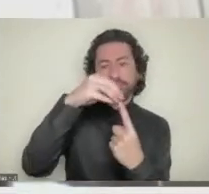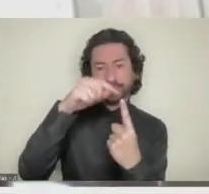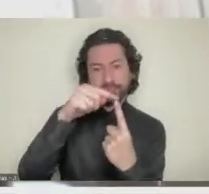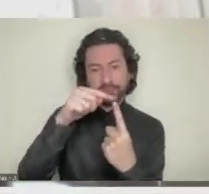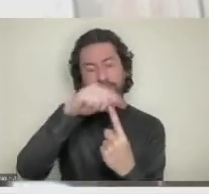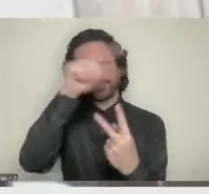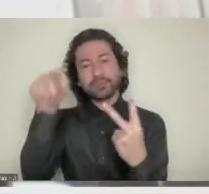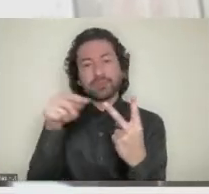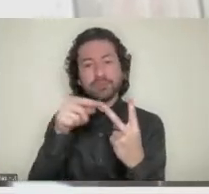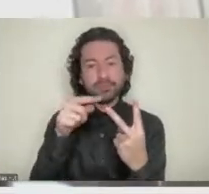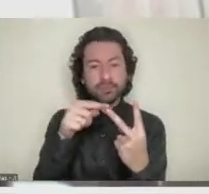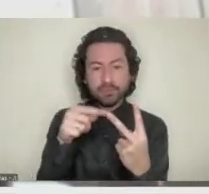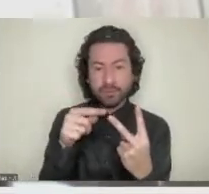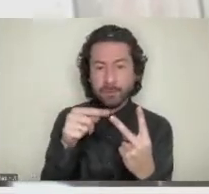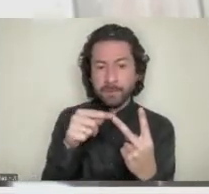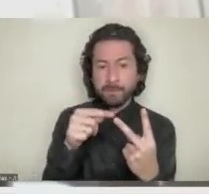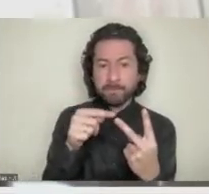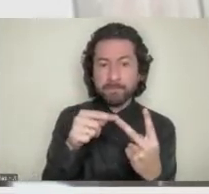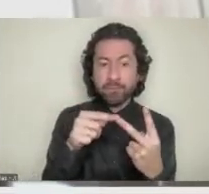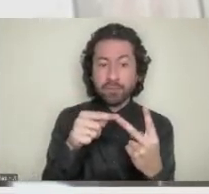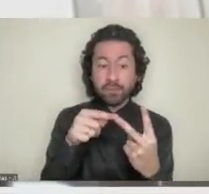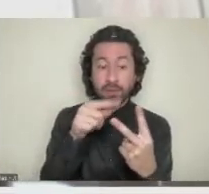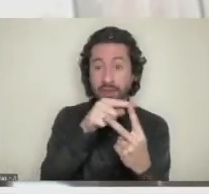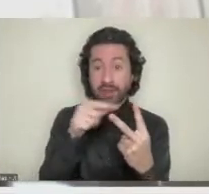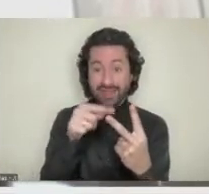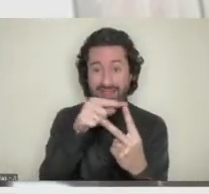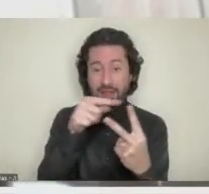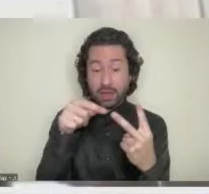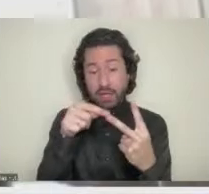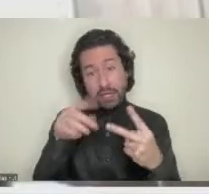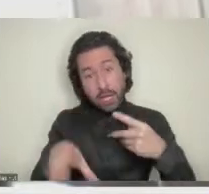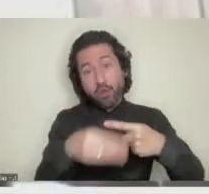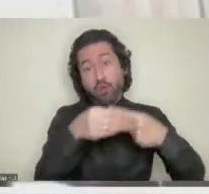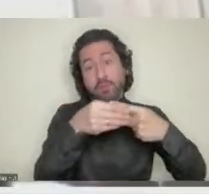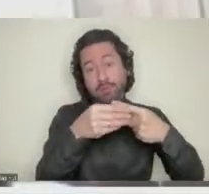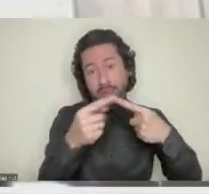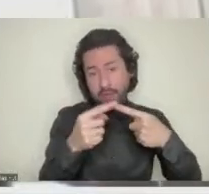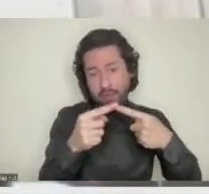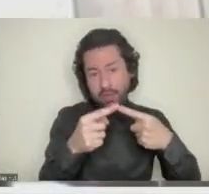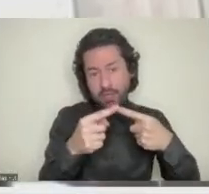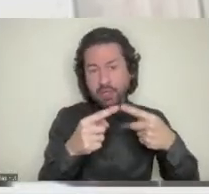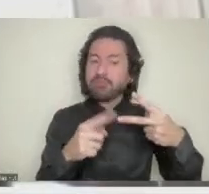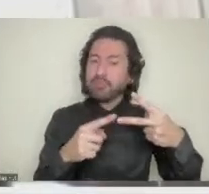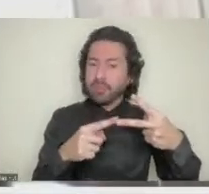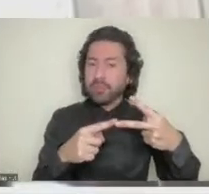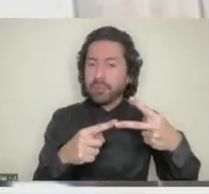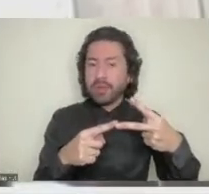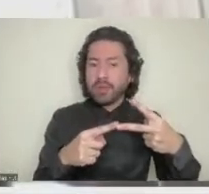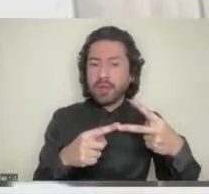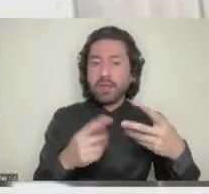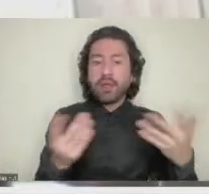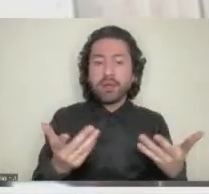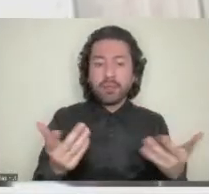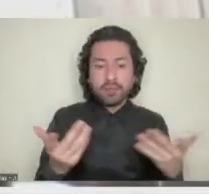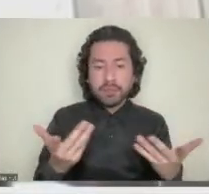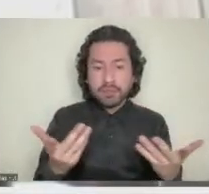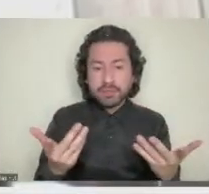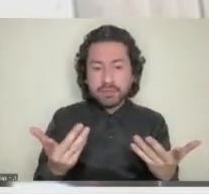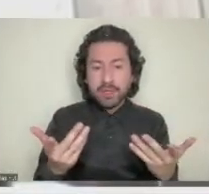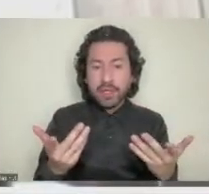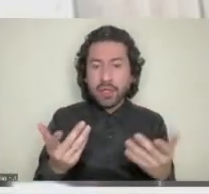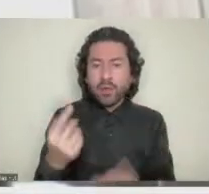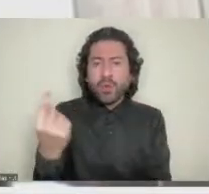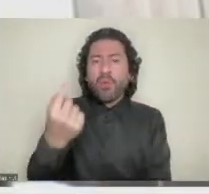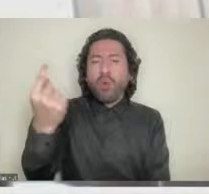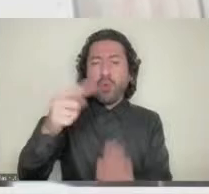That's one approach. The other approach, which is supplementary to the first one, and from a more important standpoint,